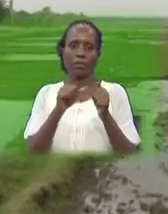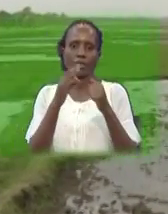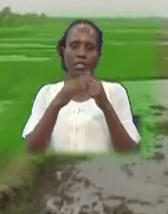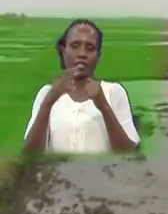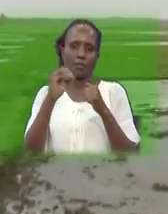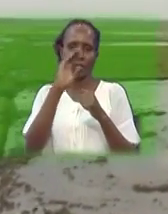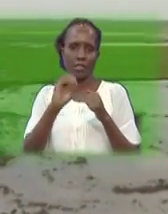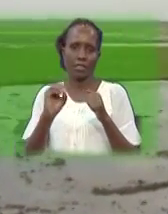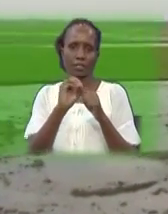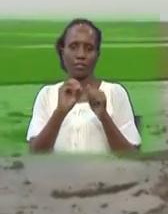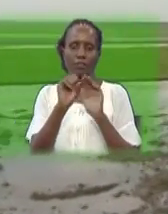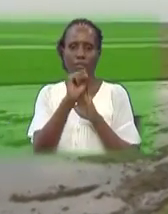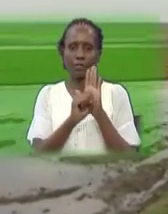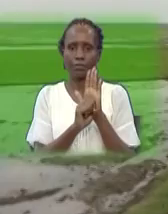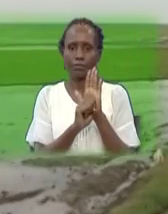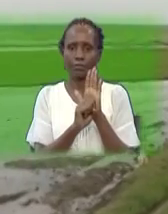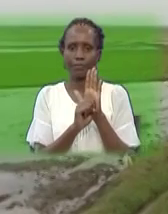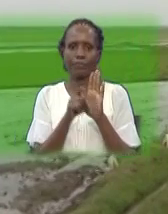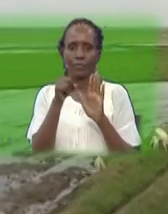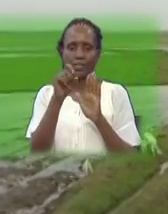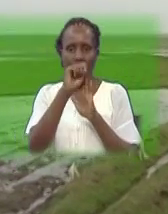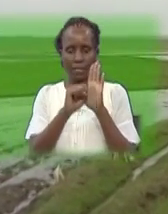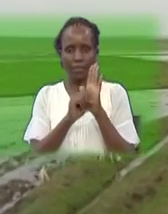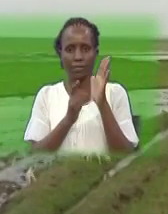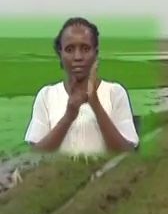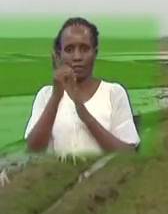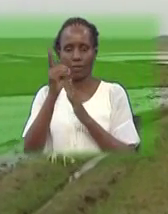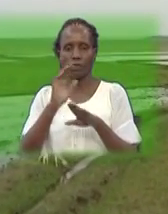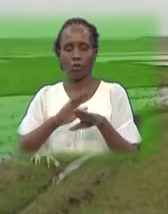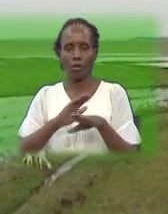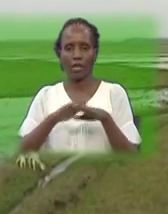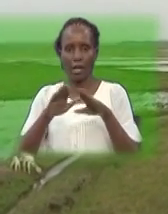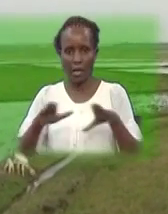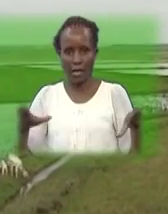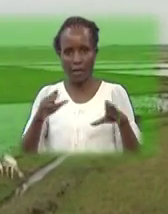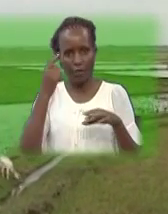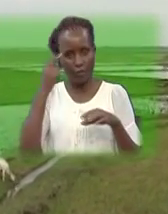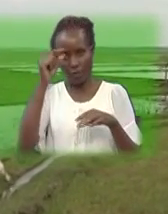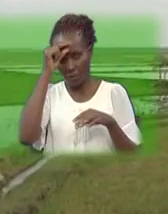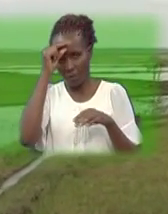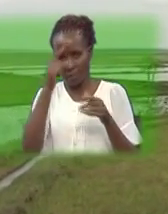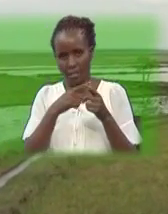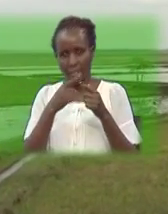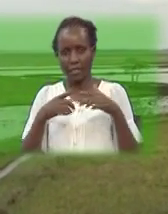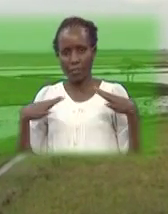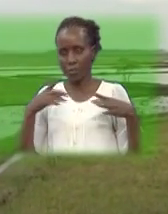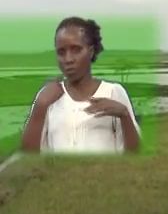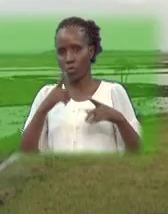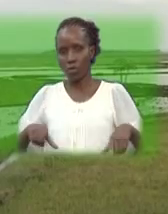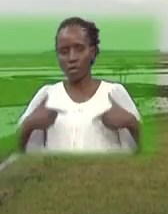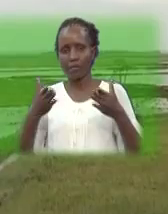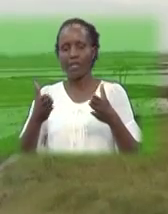80% of the scheme. The scheme is developed on a gazetted land and the farmers settled as tenants